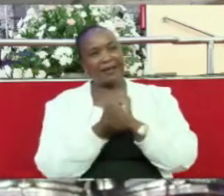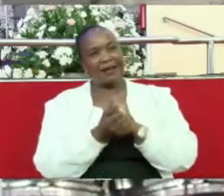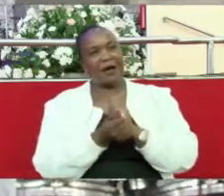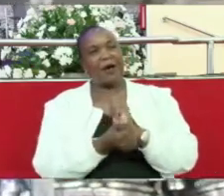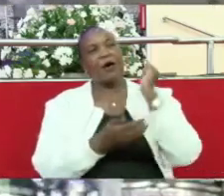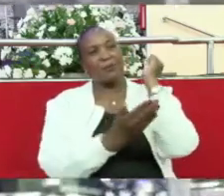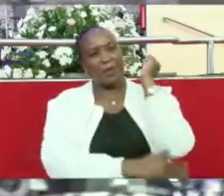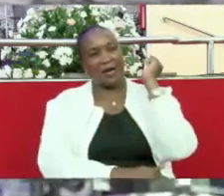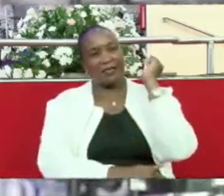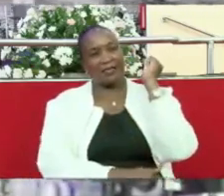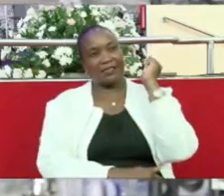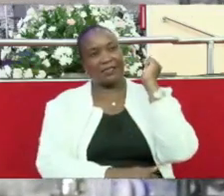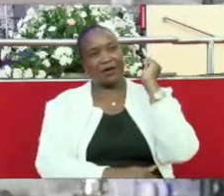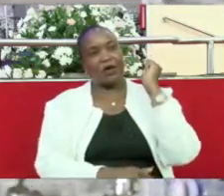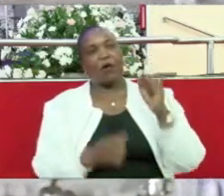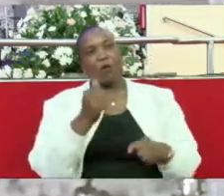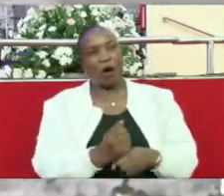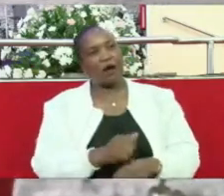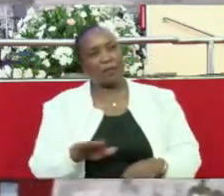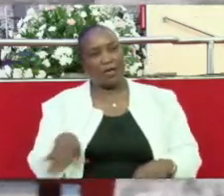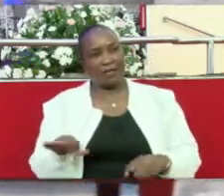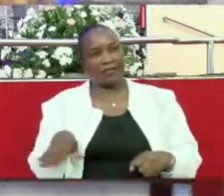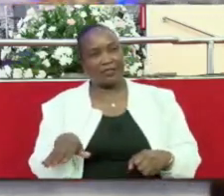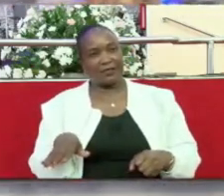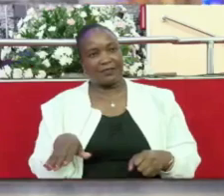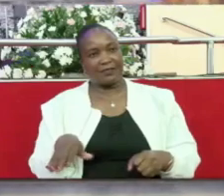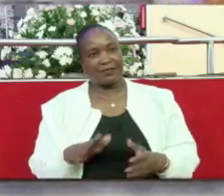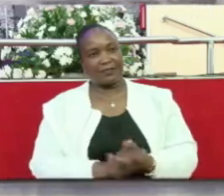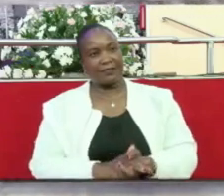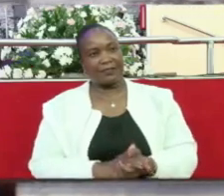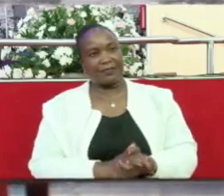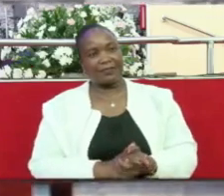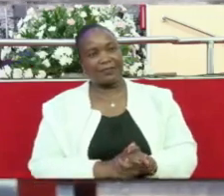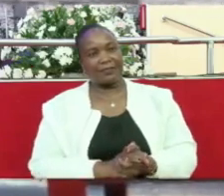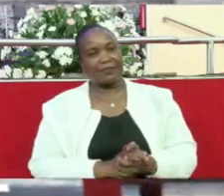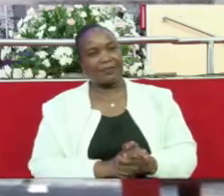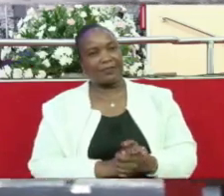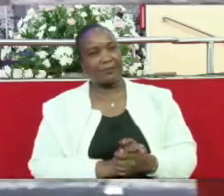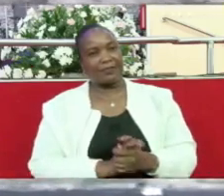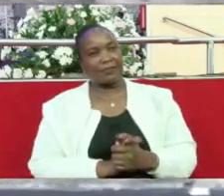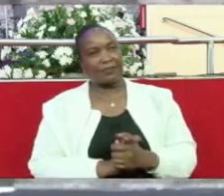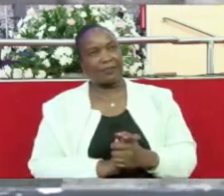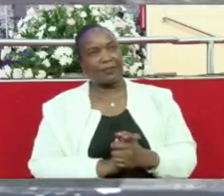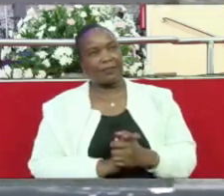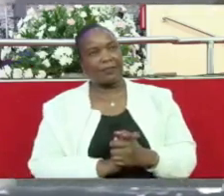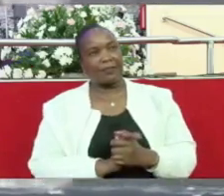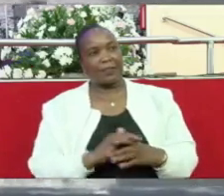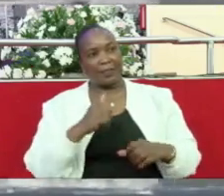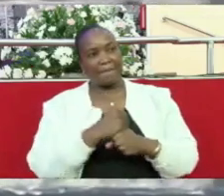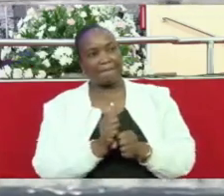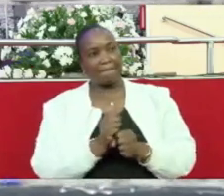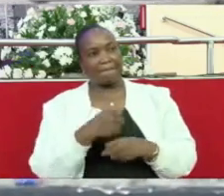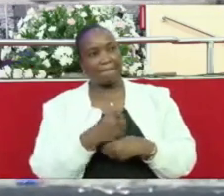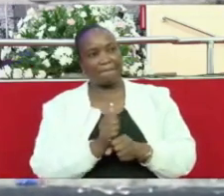And so I have the means of messing up. But the more I thought of it, the Lord quietened me